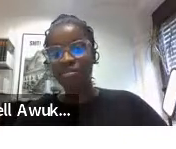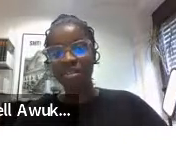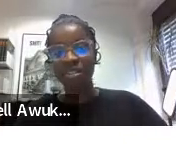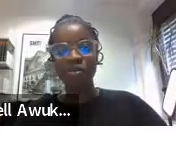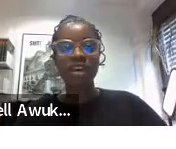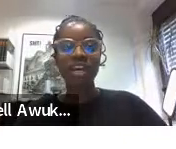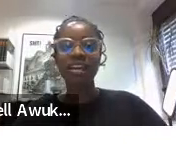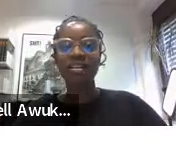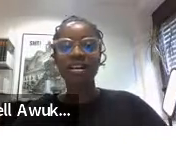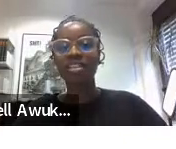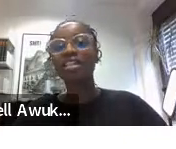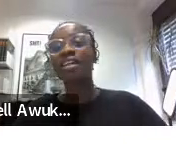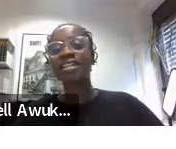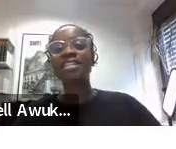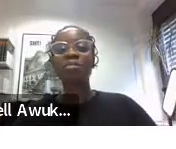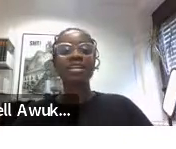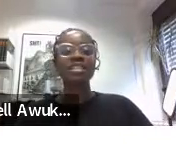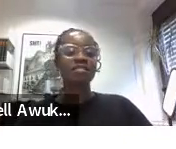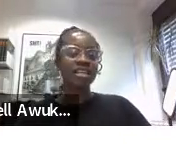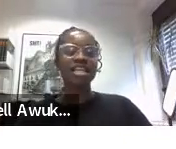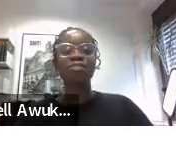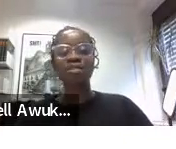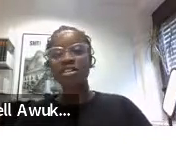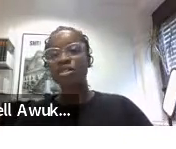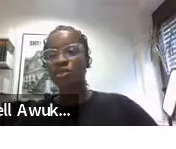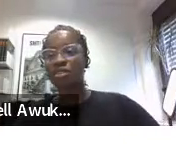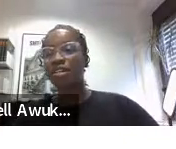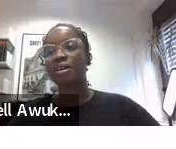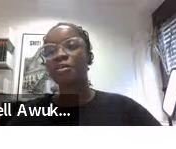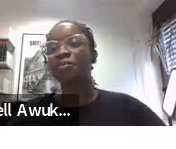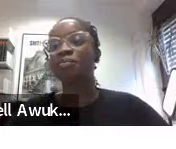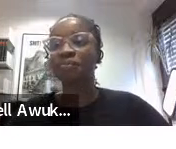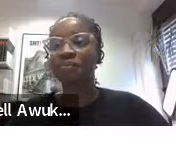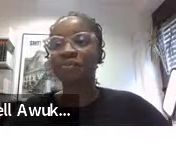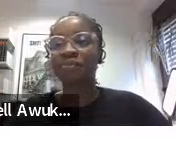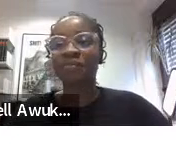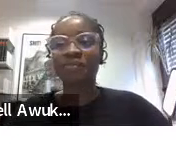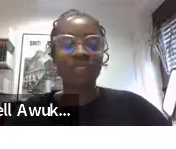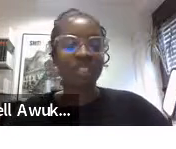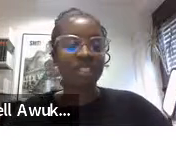And the way I think some of us have had experience with